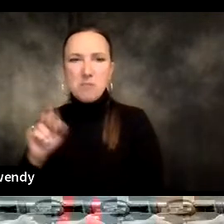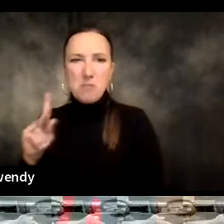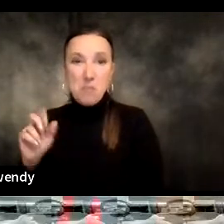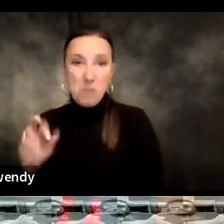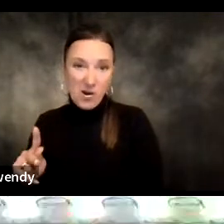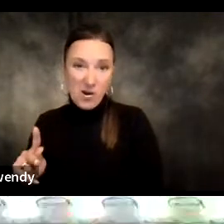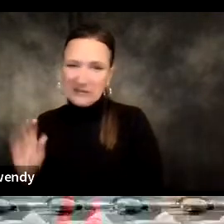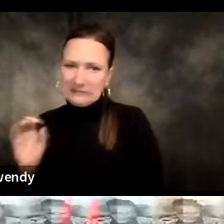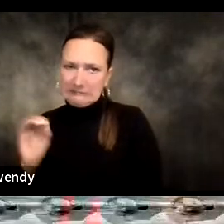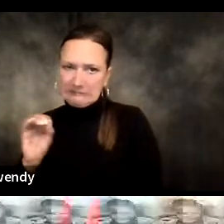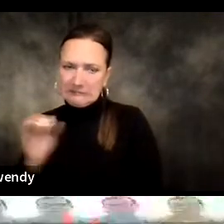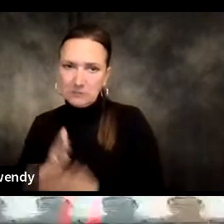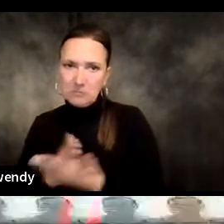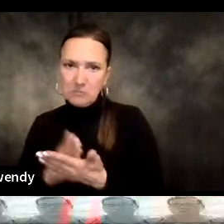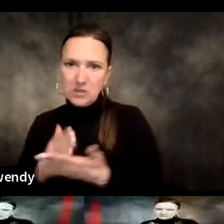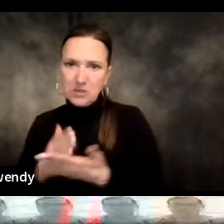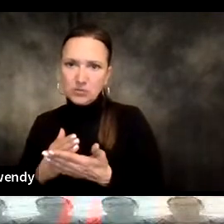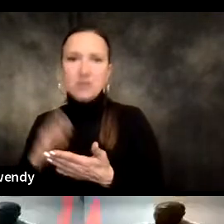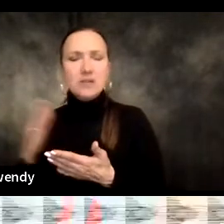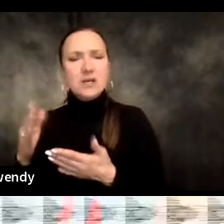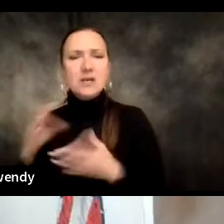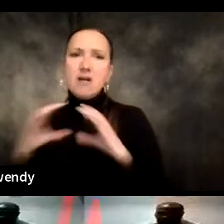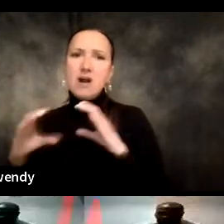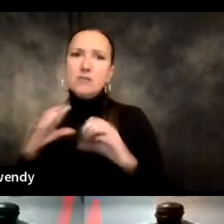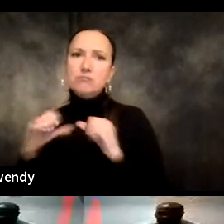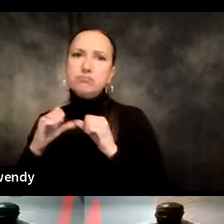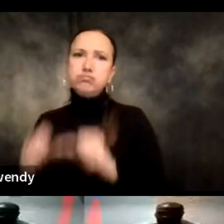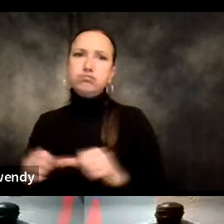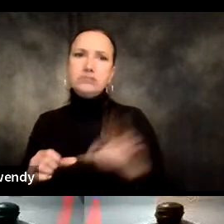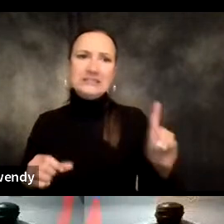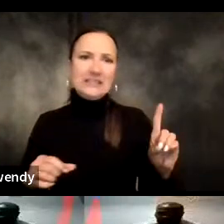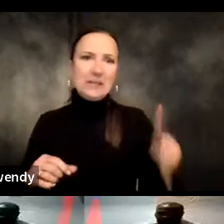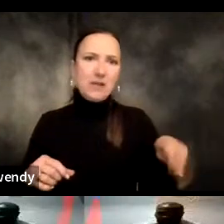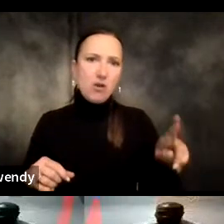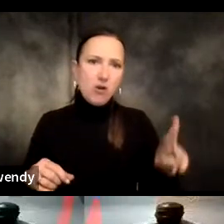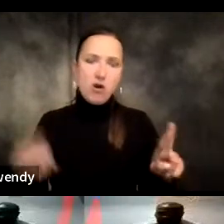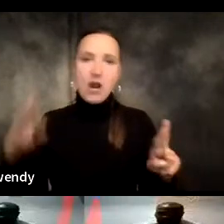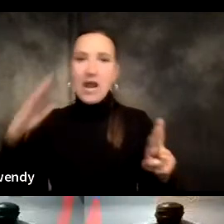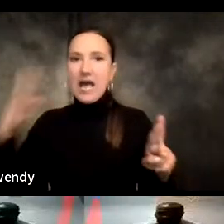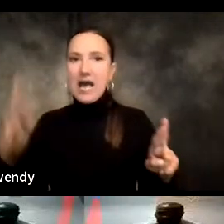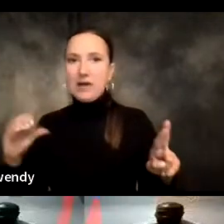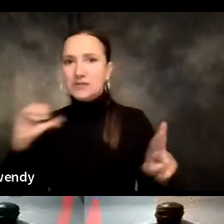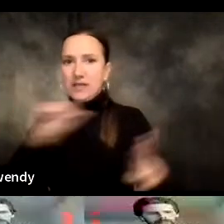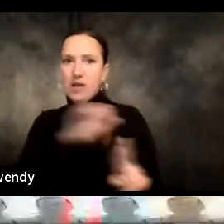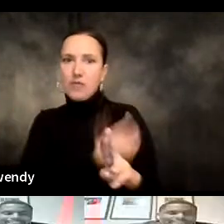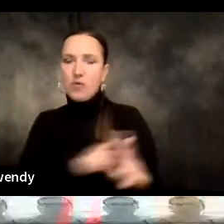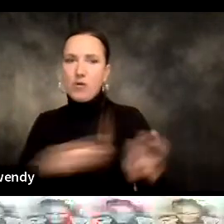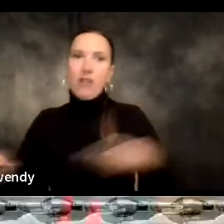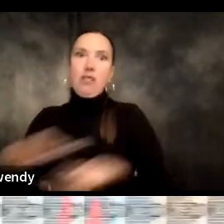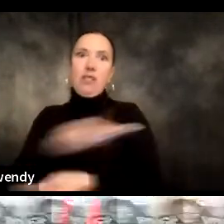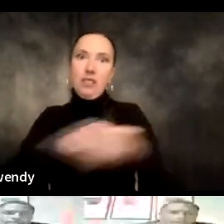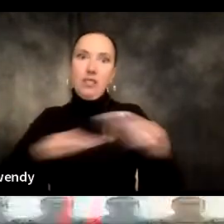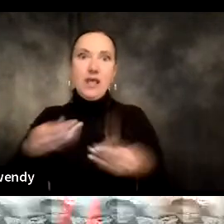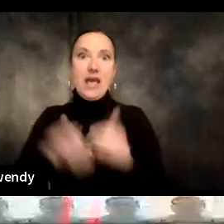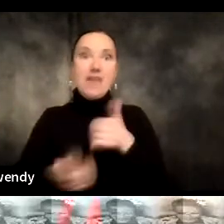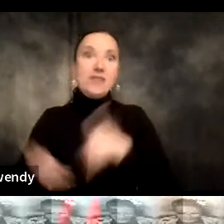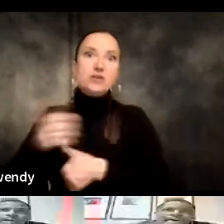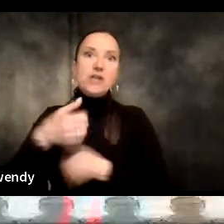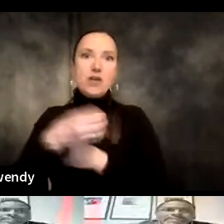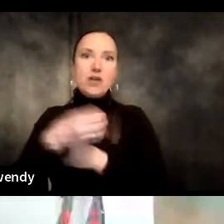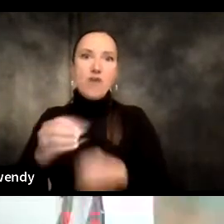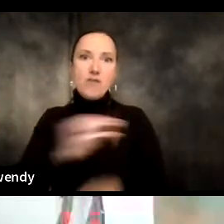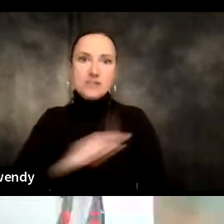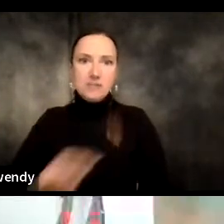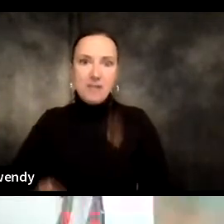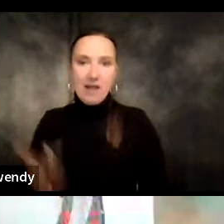and those conversations continue between DPR, the Housing Authority, and also the Executive Office of the Mayor.